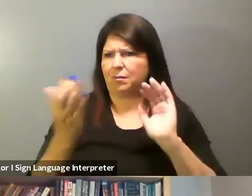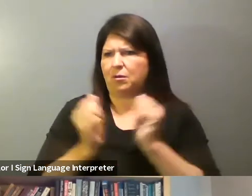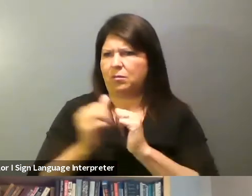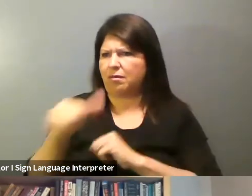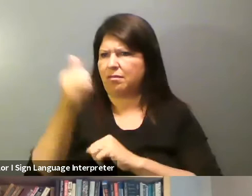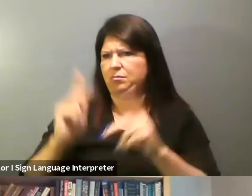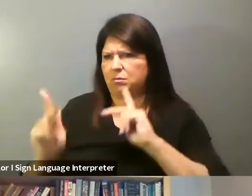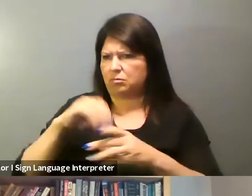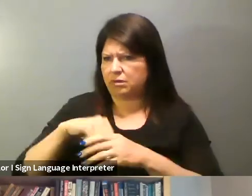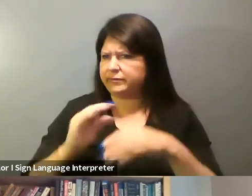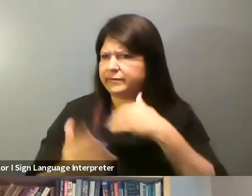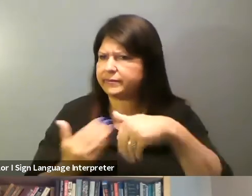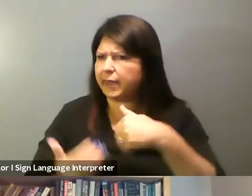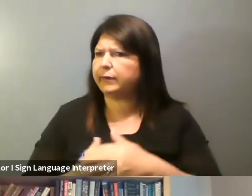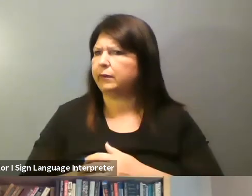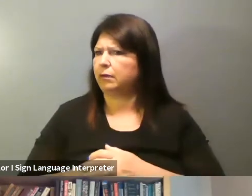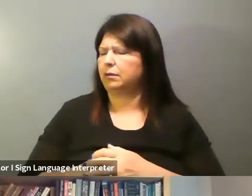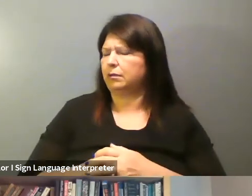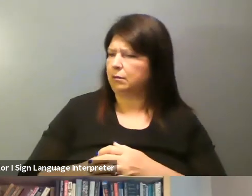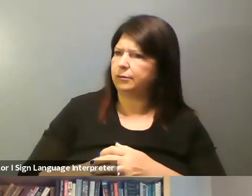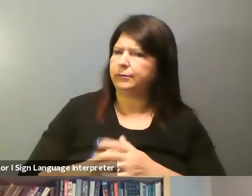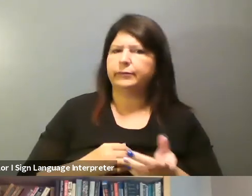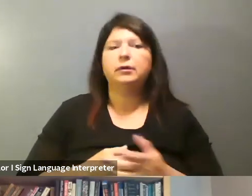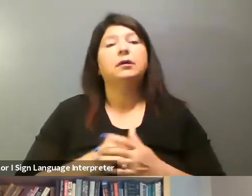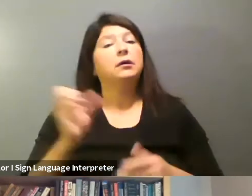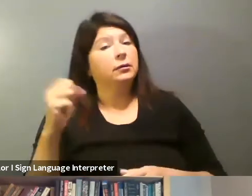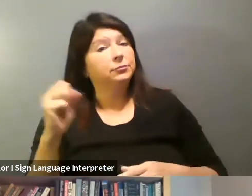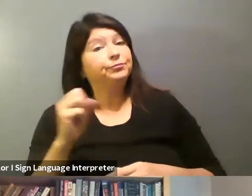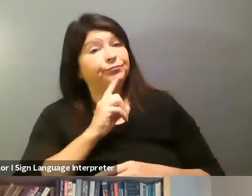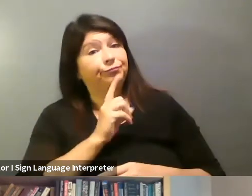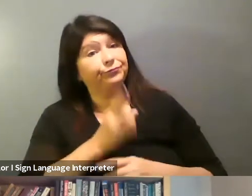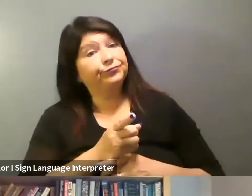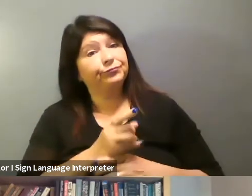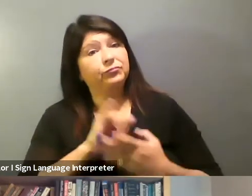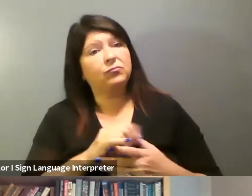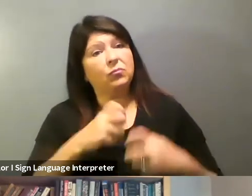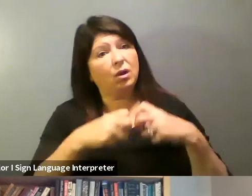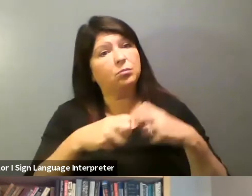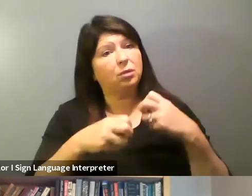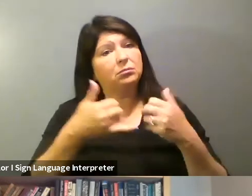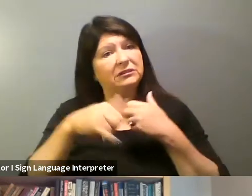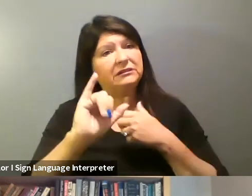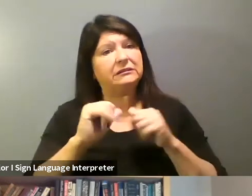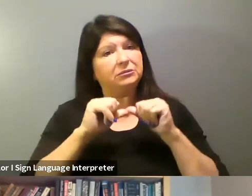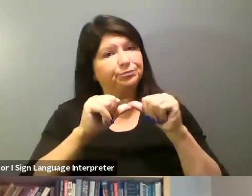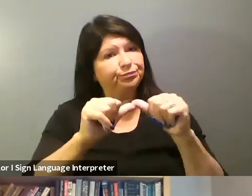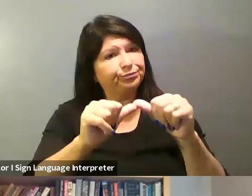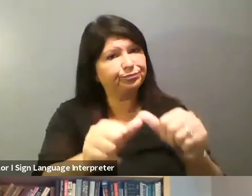Exactly. That's and it still is. Right, there are issues still going on like that today in healthcare,